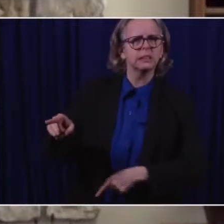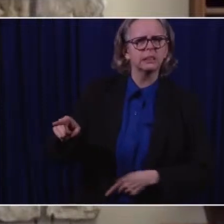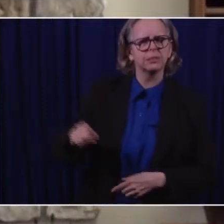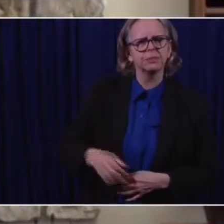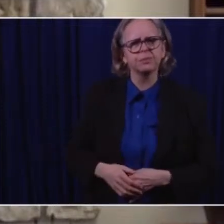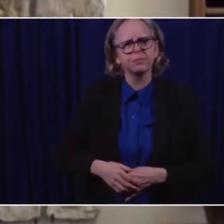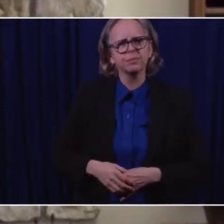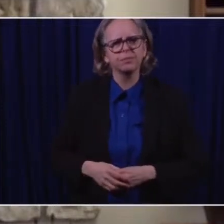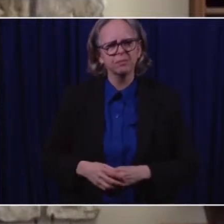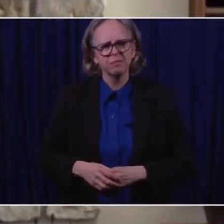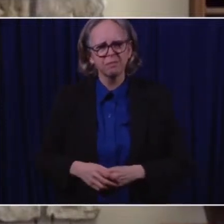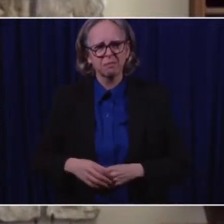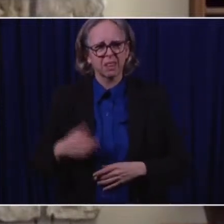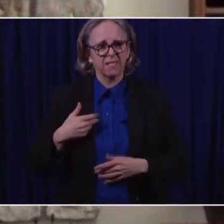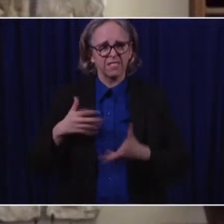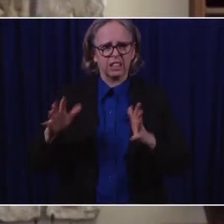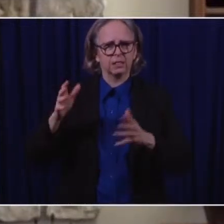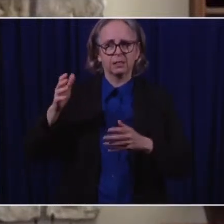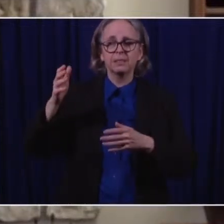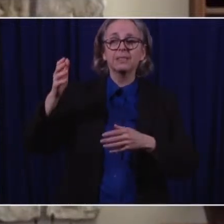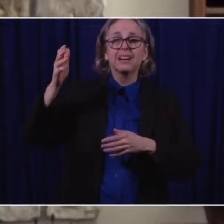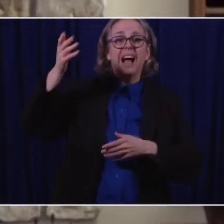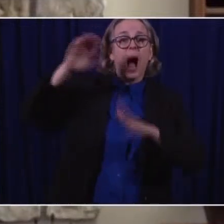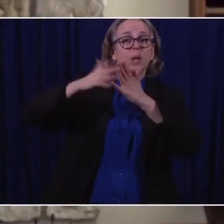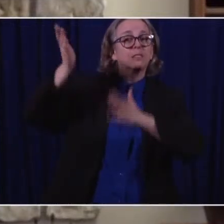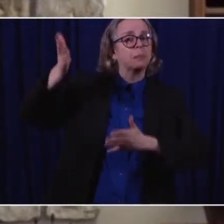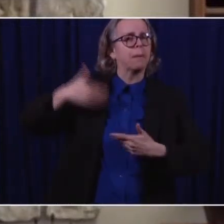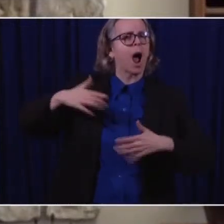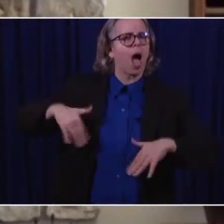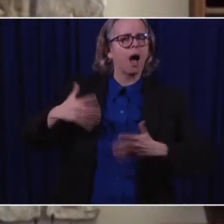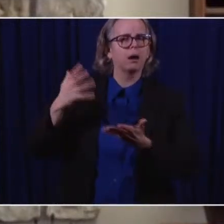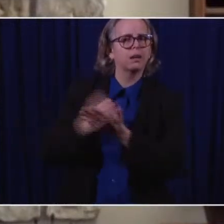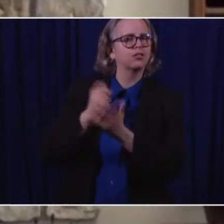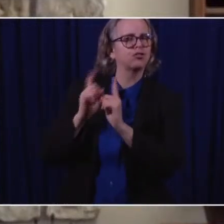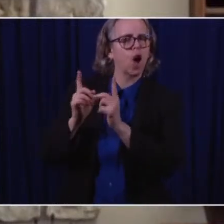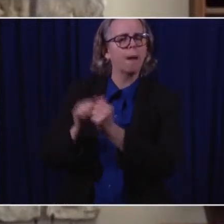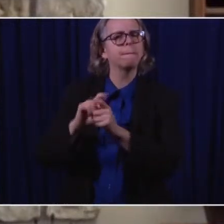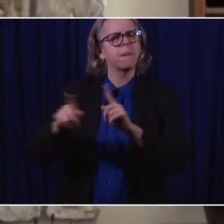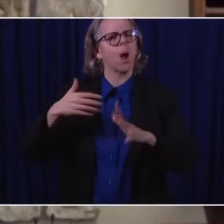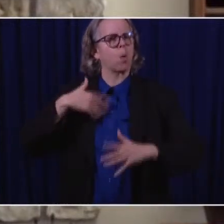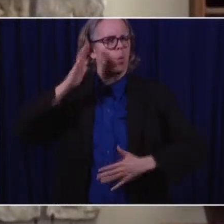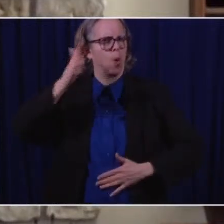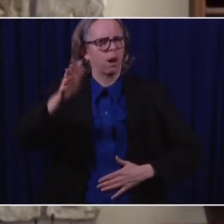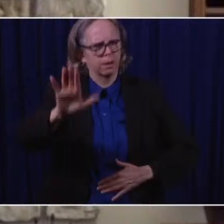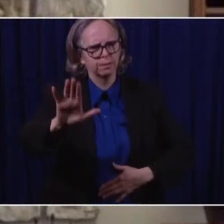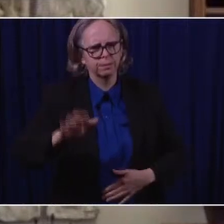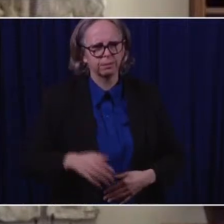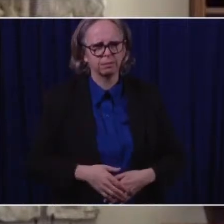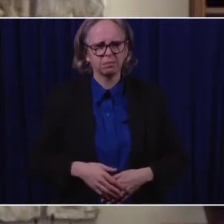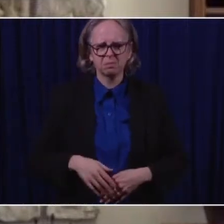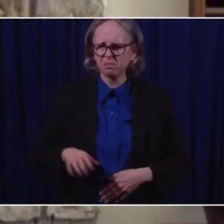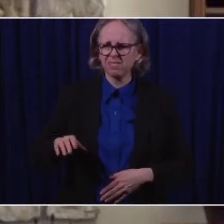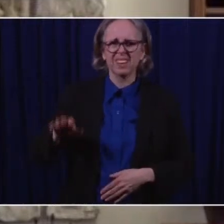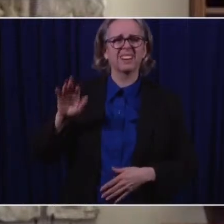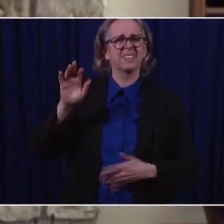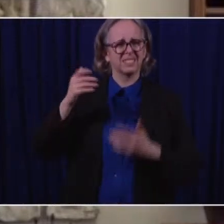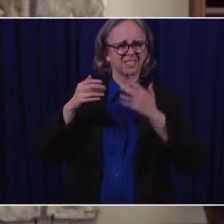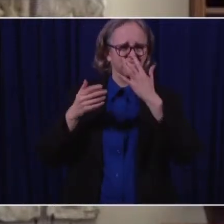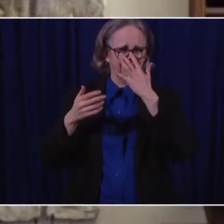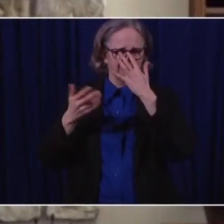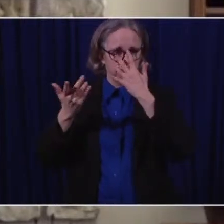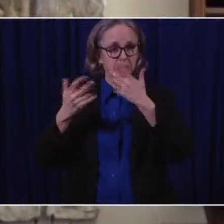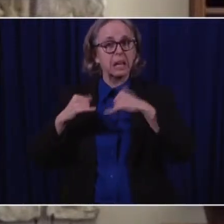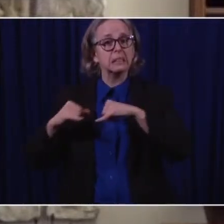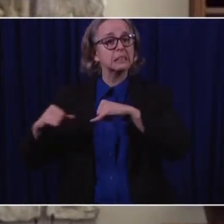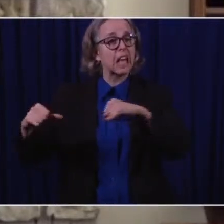Speaker as well. And that is basically that nothing wrong with having a test, but because we do want to